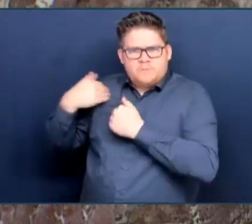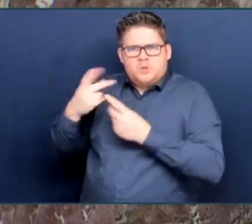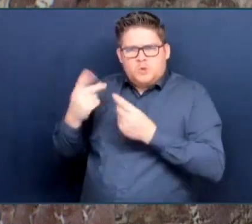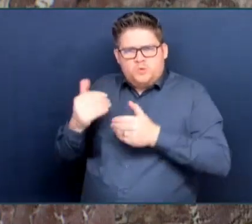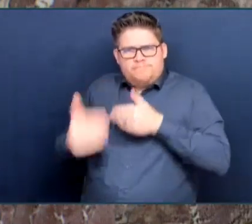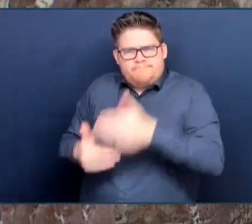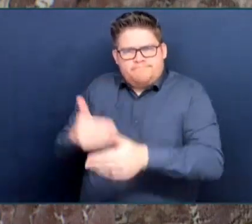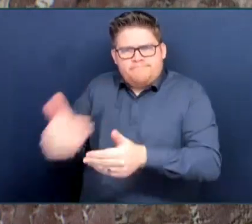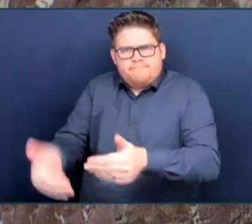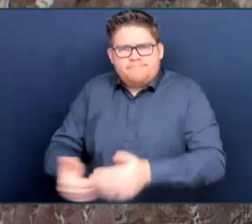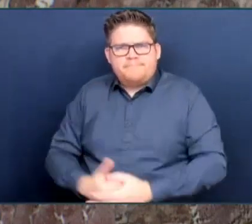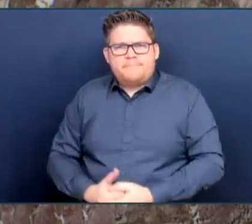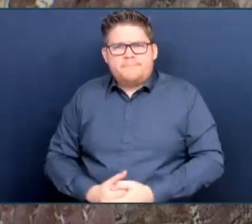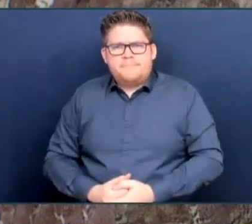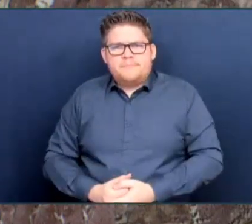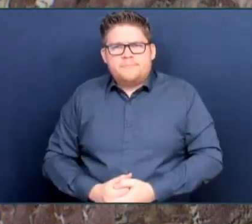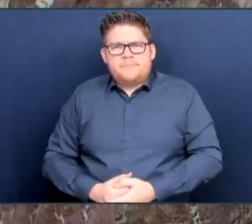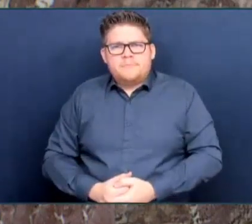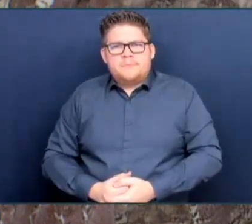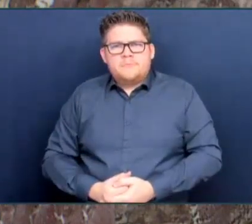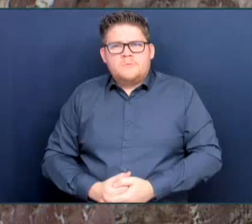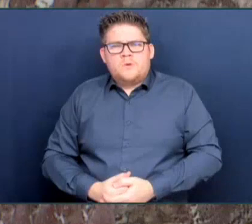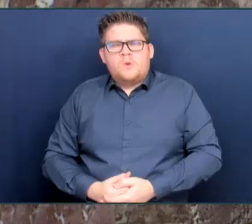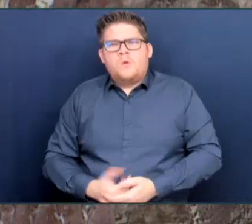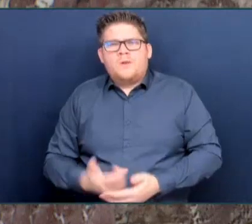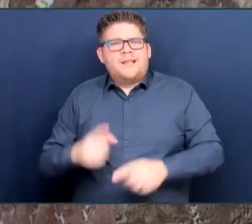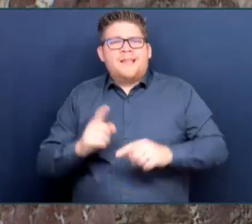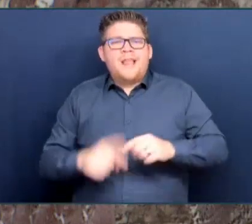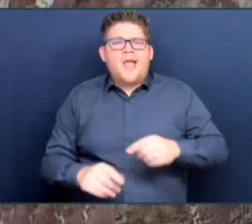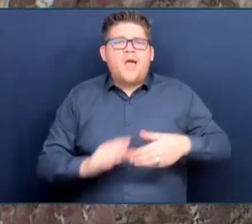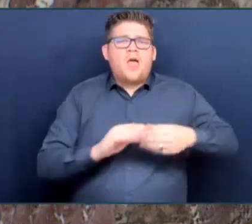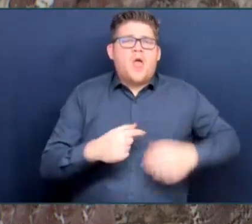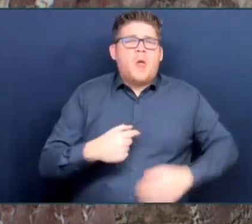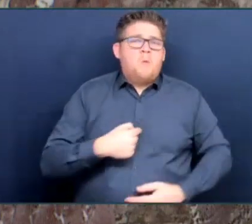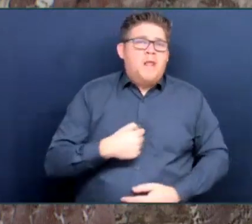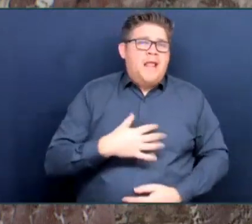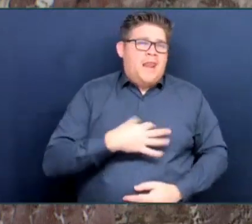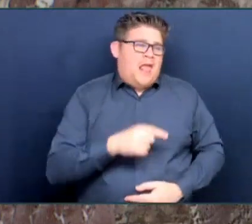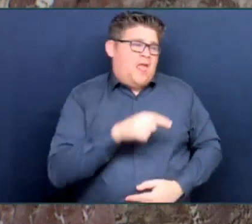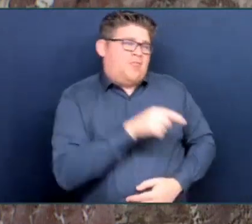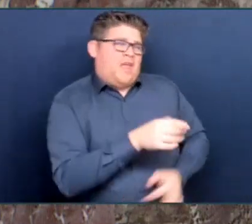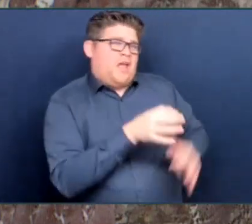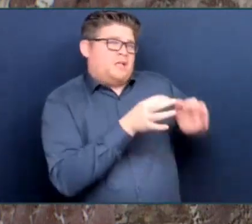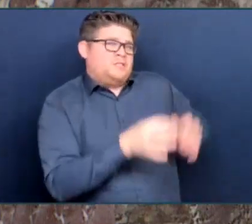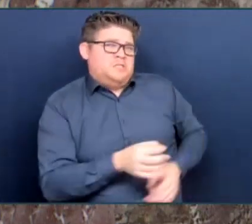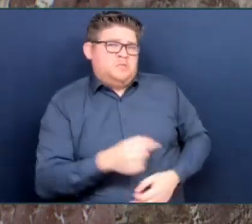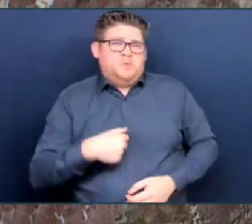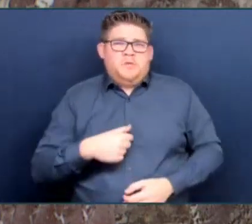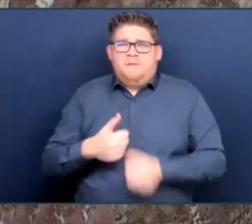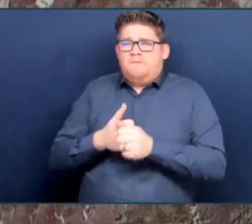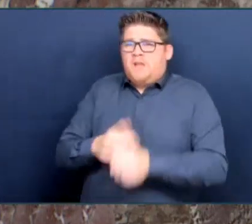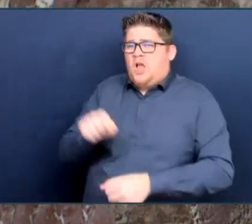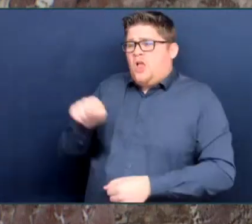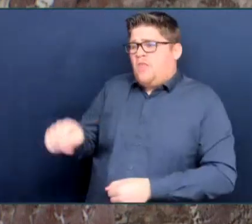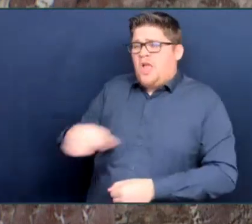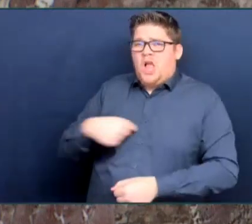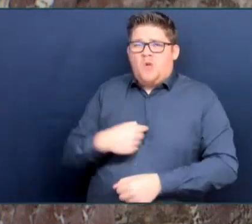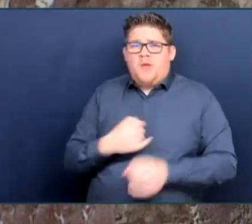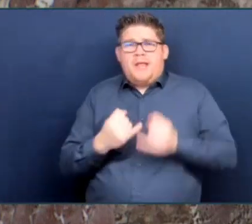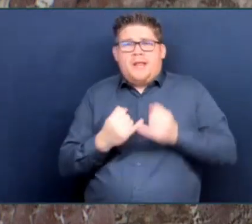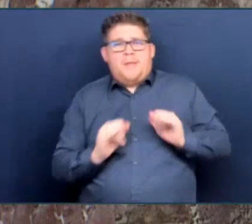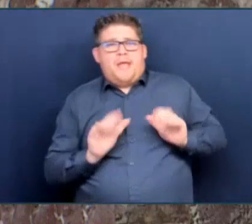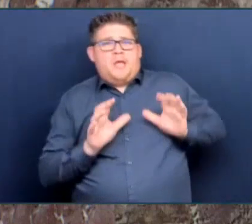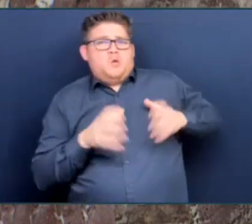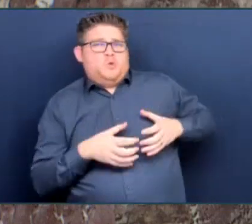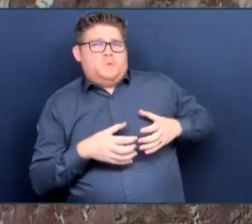this ruling, so great that we've got an independent judiciary, and on the other hand, say, oh, well, we disagree with this ruling, so the whole process